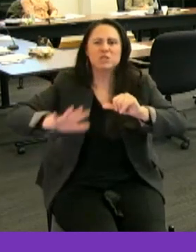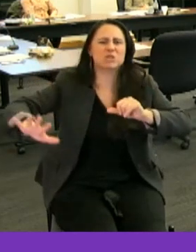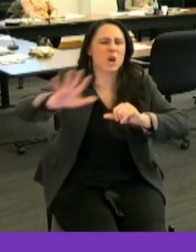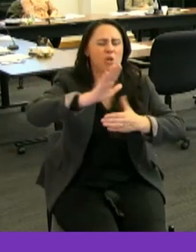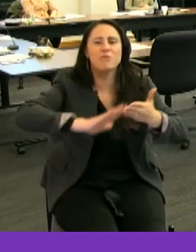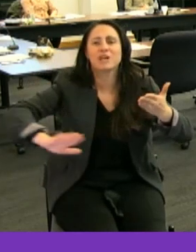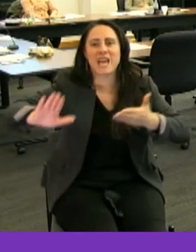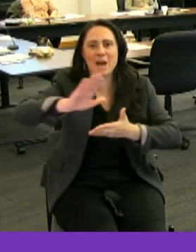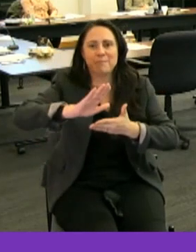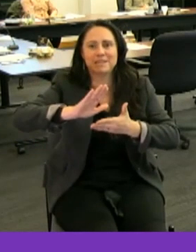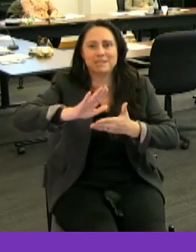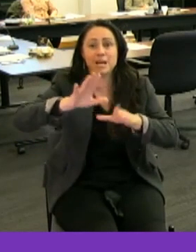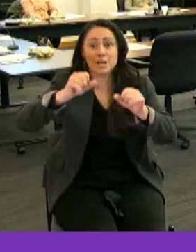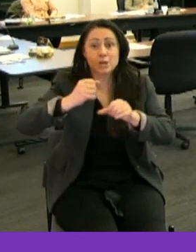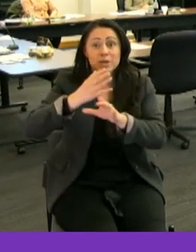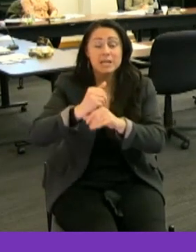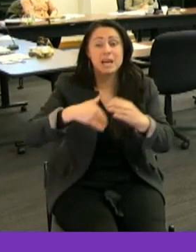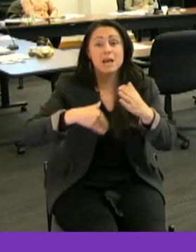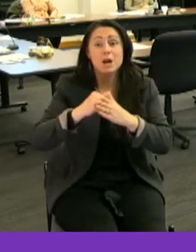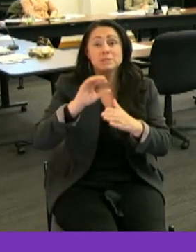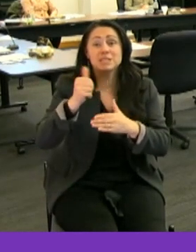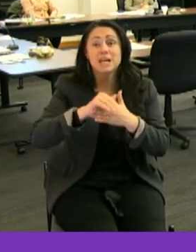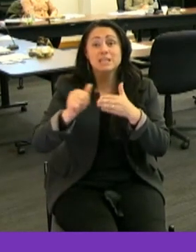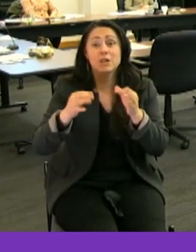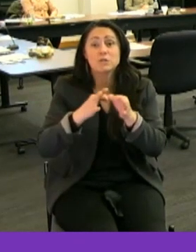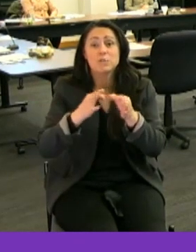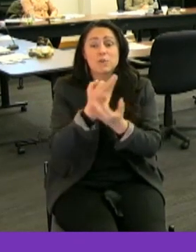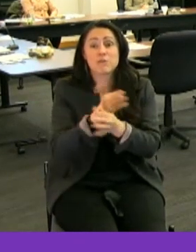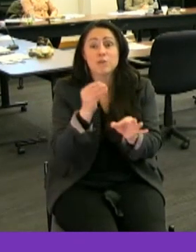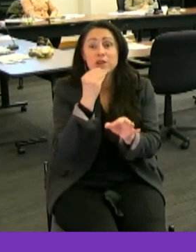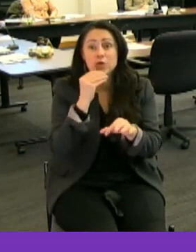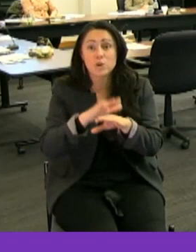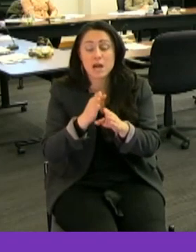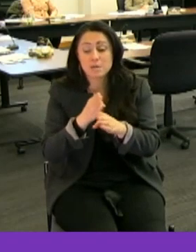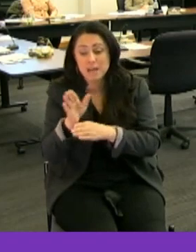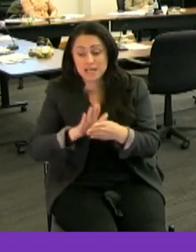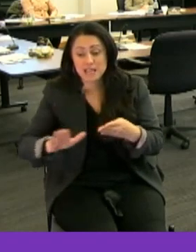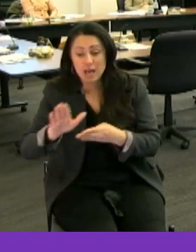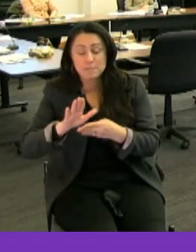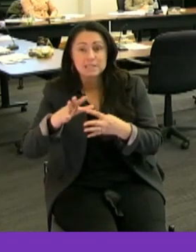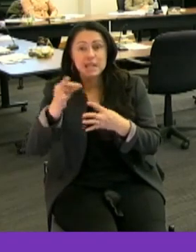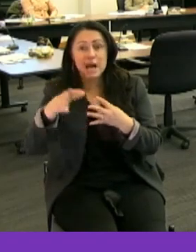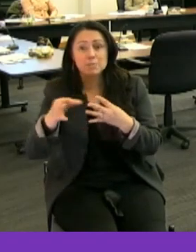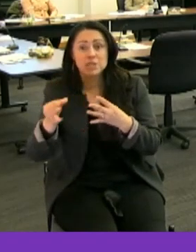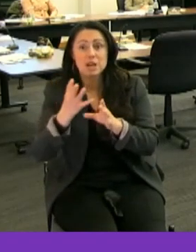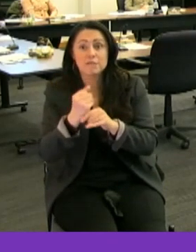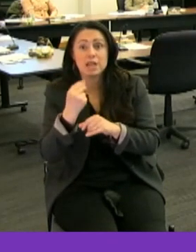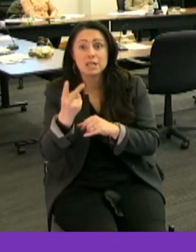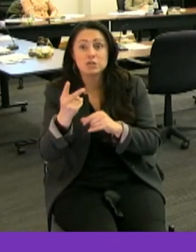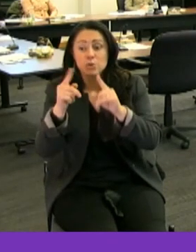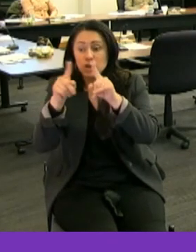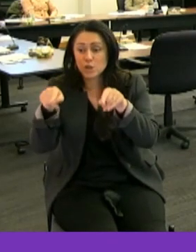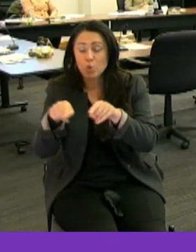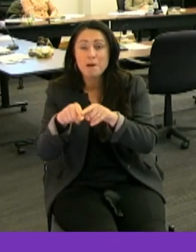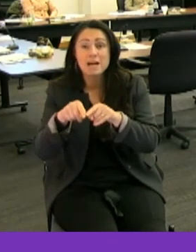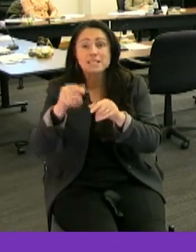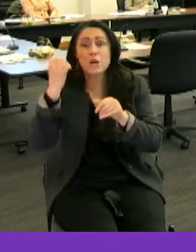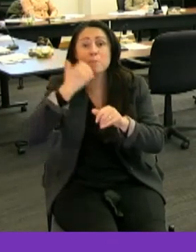and you can get up to $10 worth of free food on main campus. You have the option of getting 2 coupons a